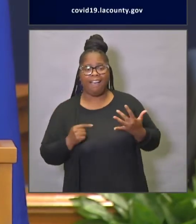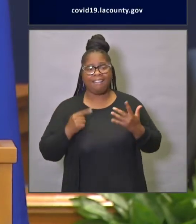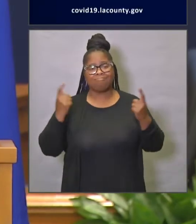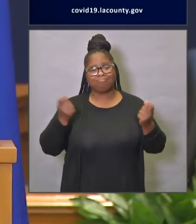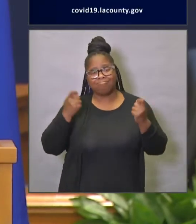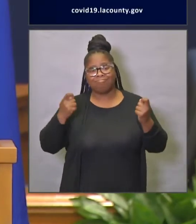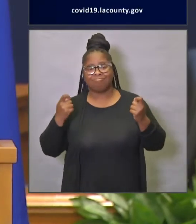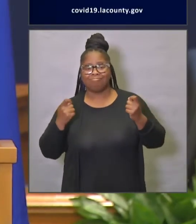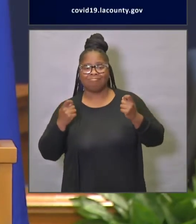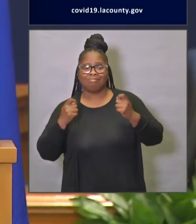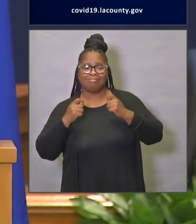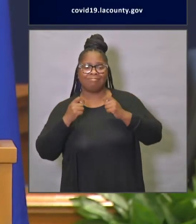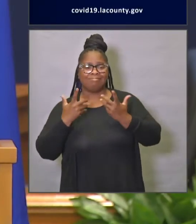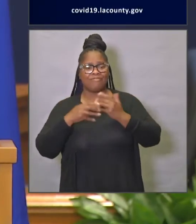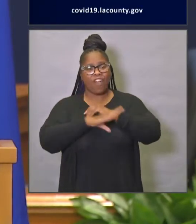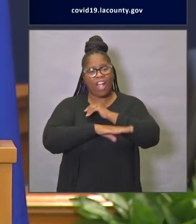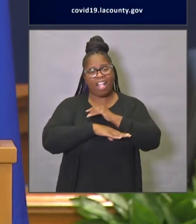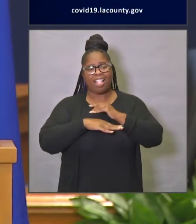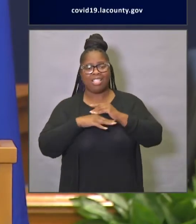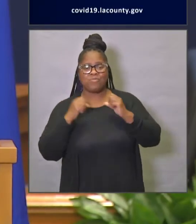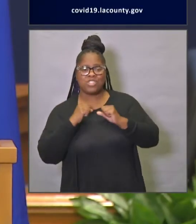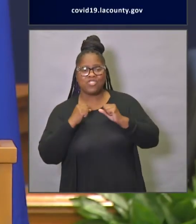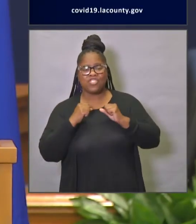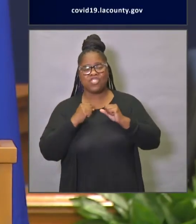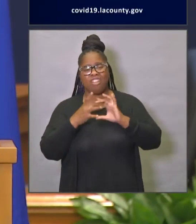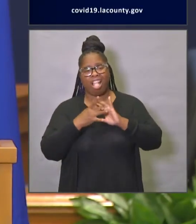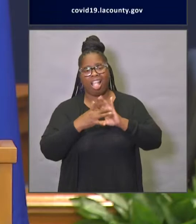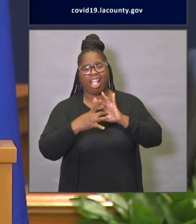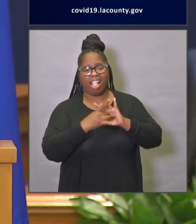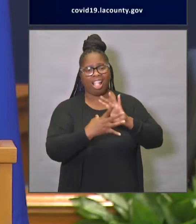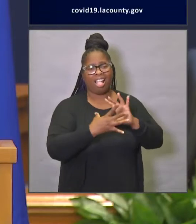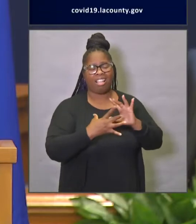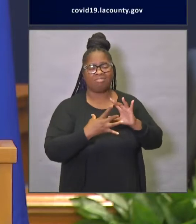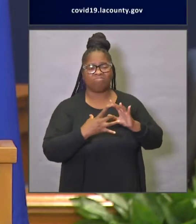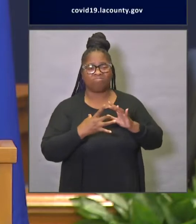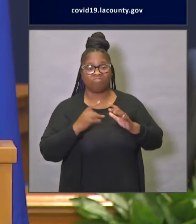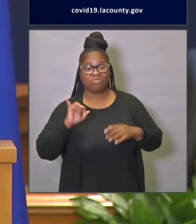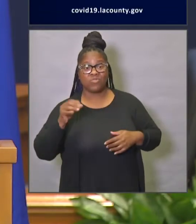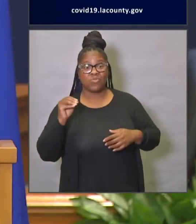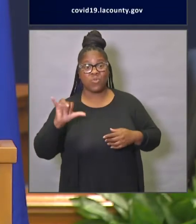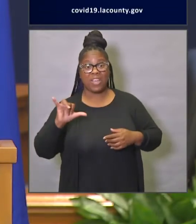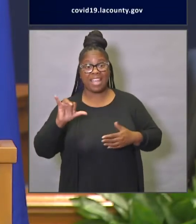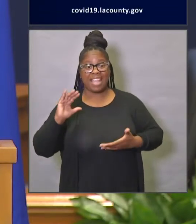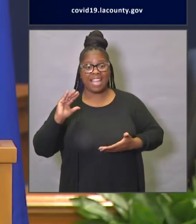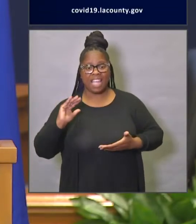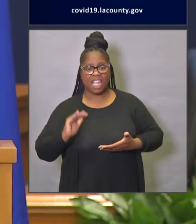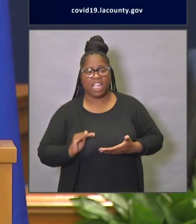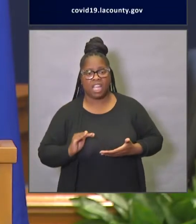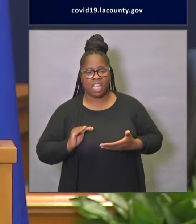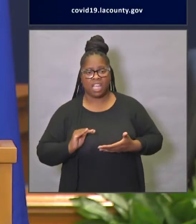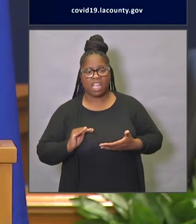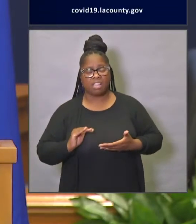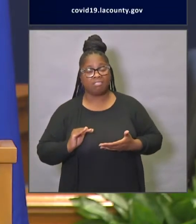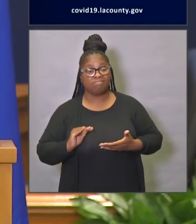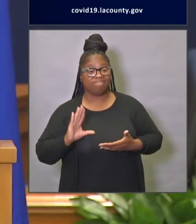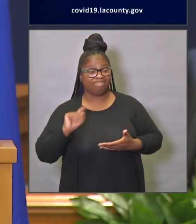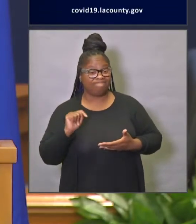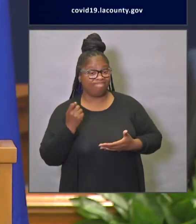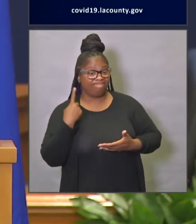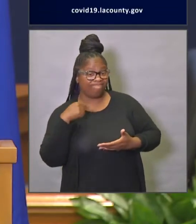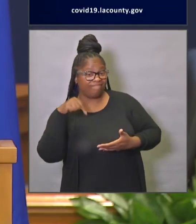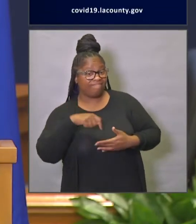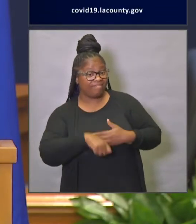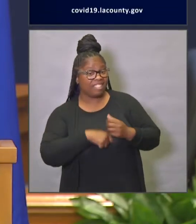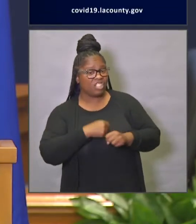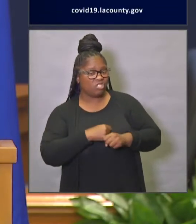where we may feel less connected to those we love and less joyous. But this year is an extraordinary year, and it's